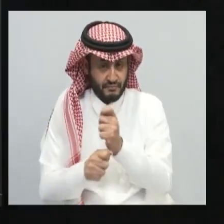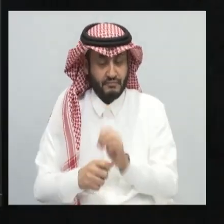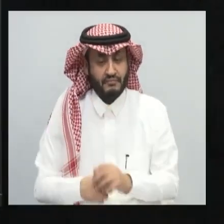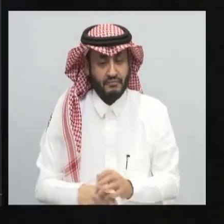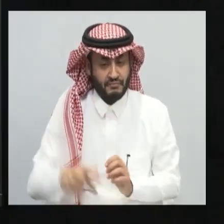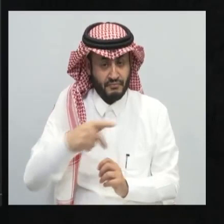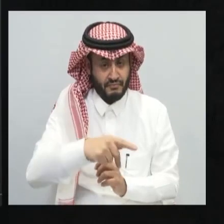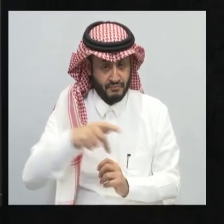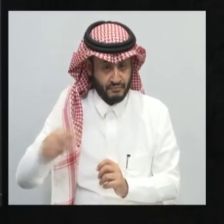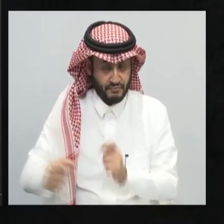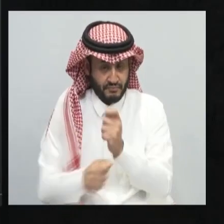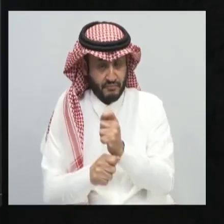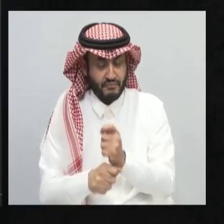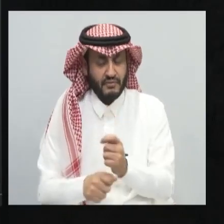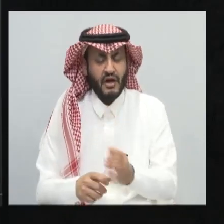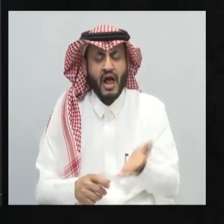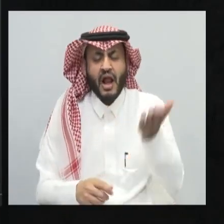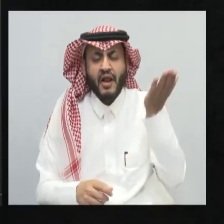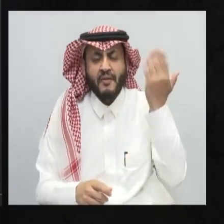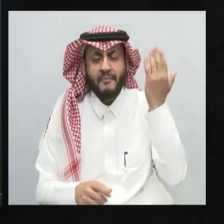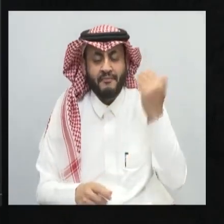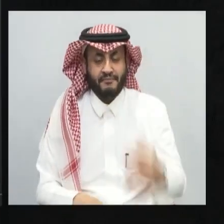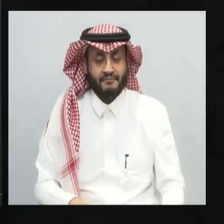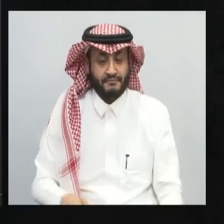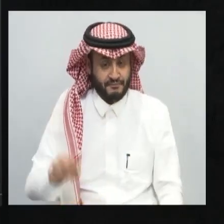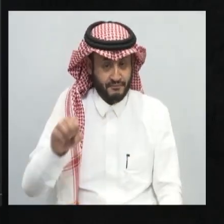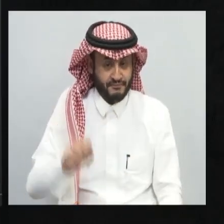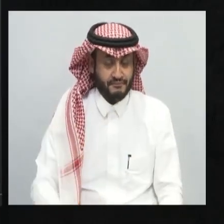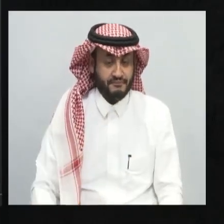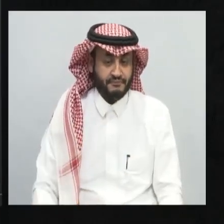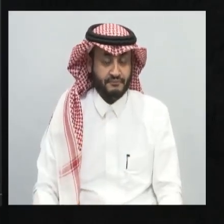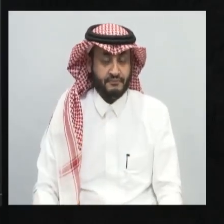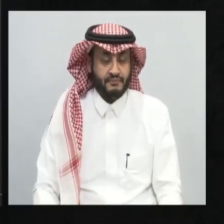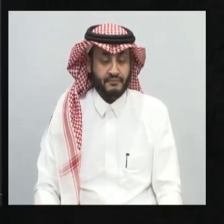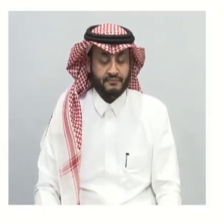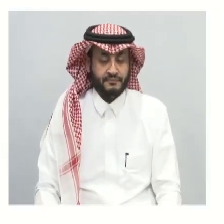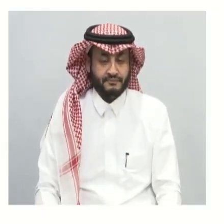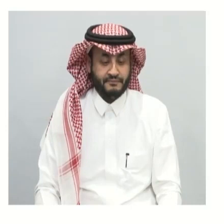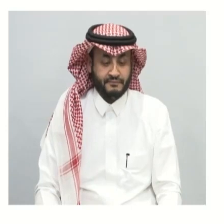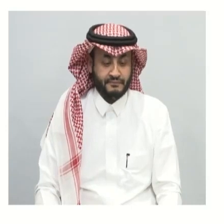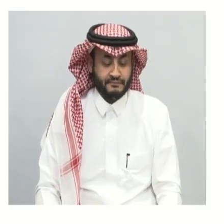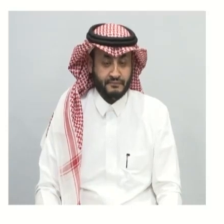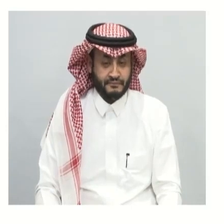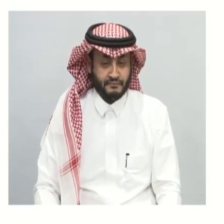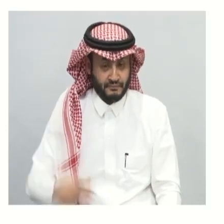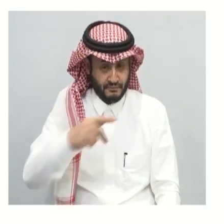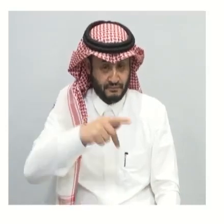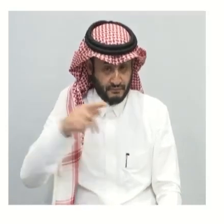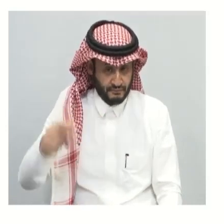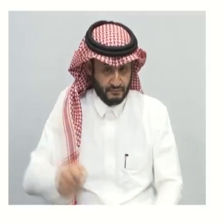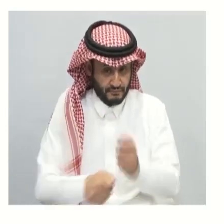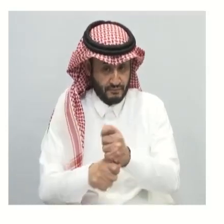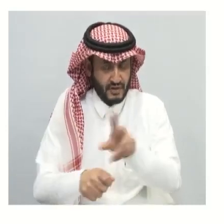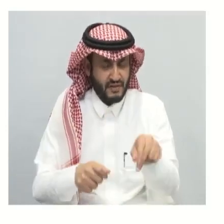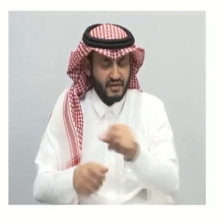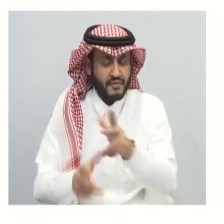an adjective. Broken windshield. I can say cracked. So we will use the past participle as an